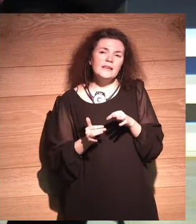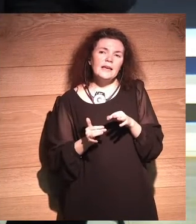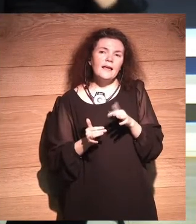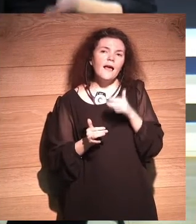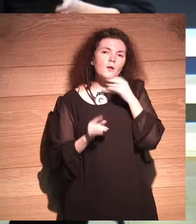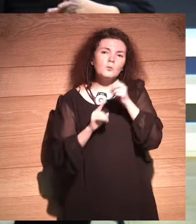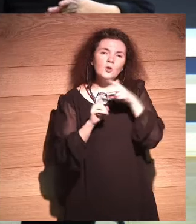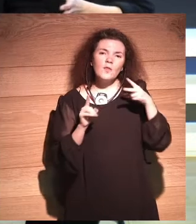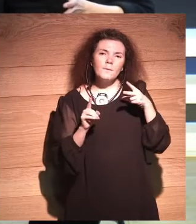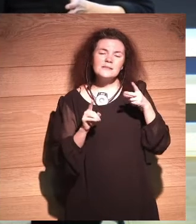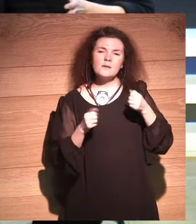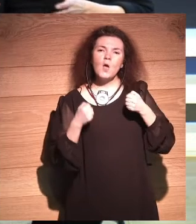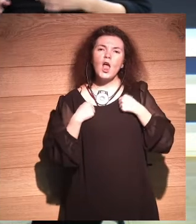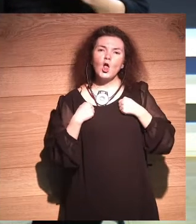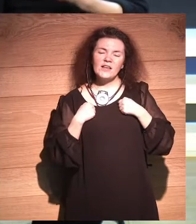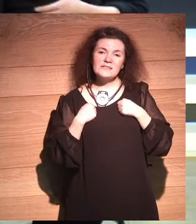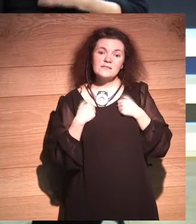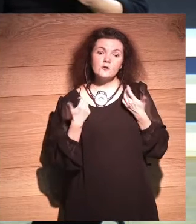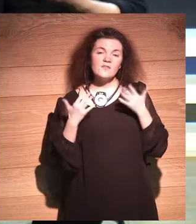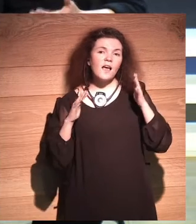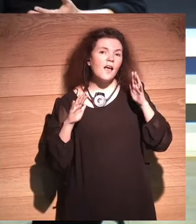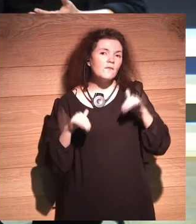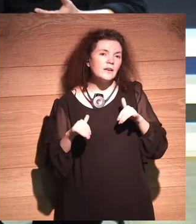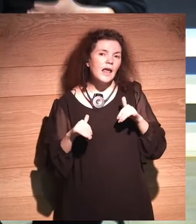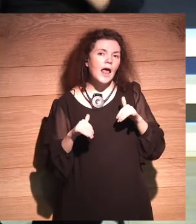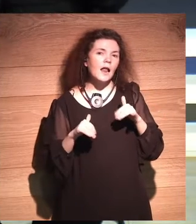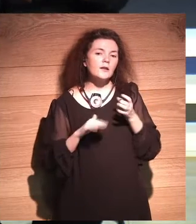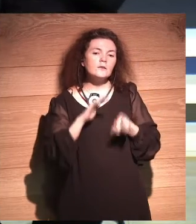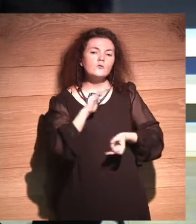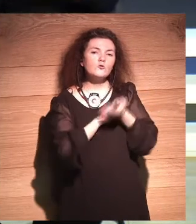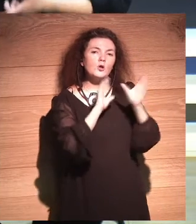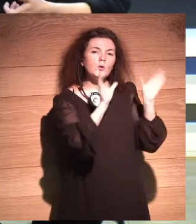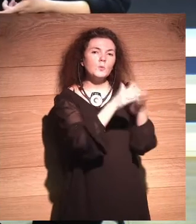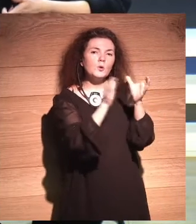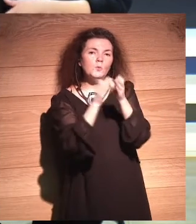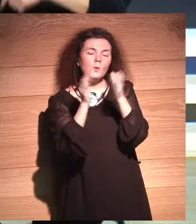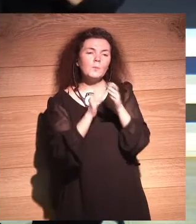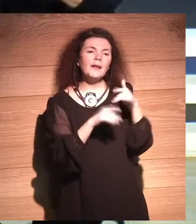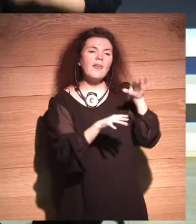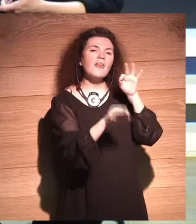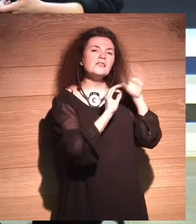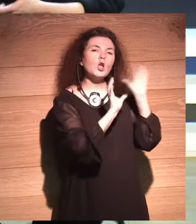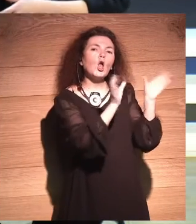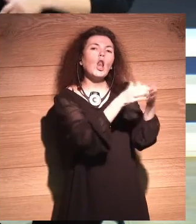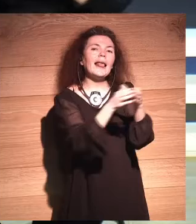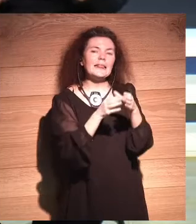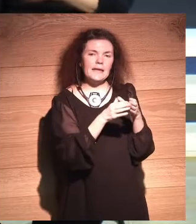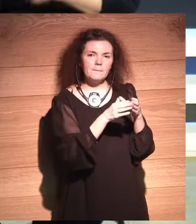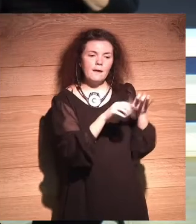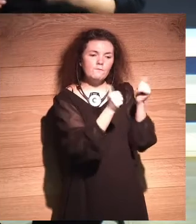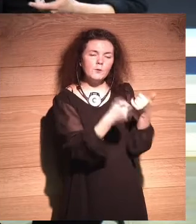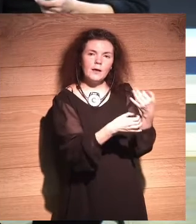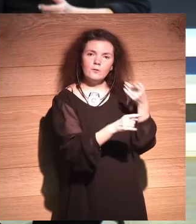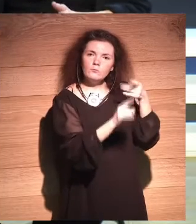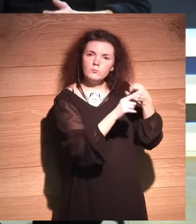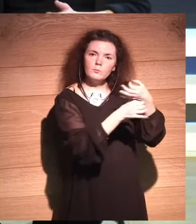communities and had diverse groups of citizens who would meet to take decisions and then would rotate those citizens every year with